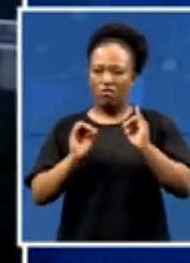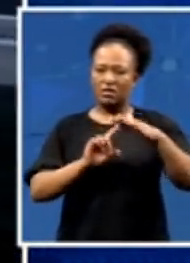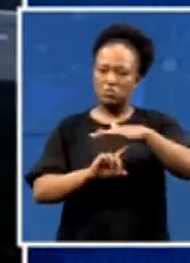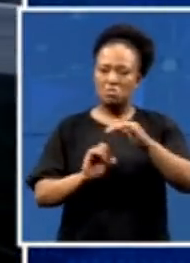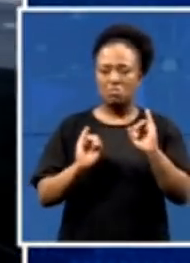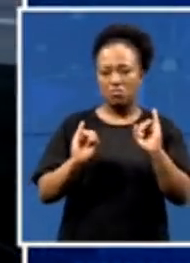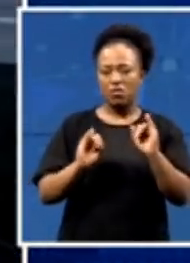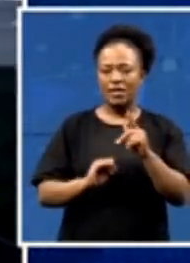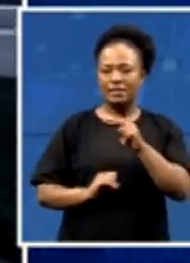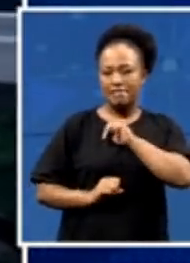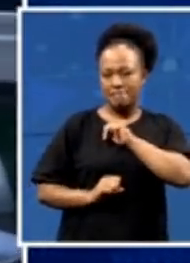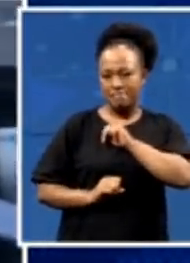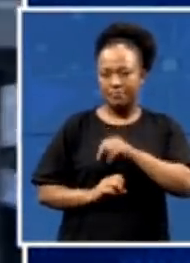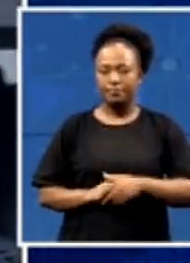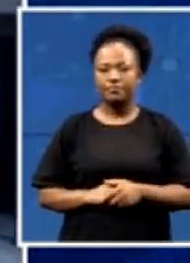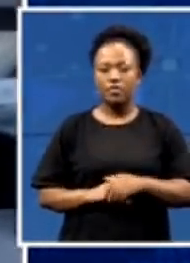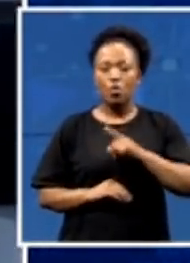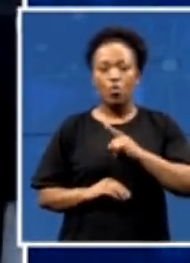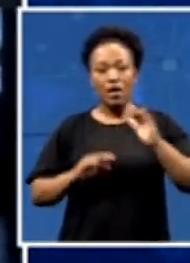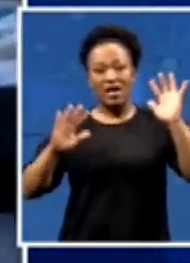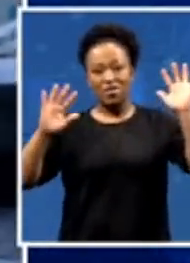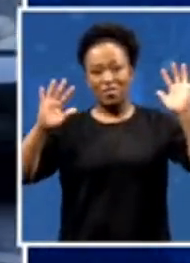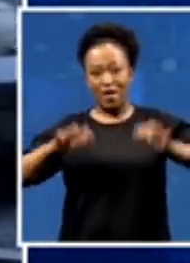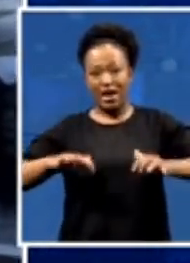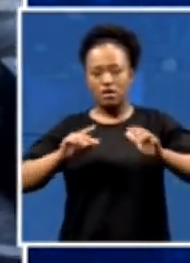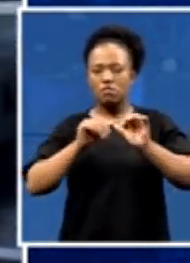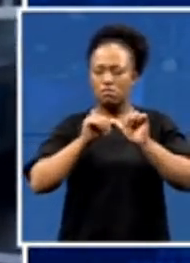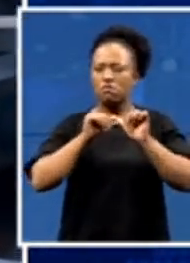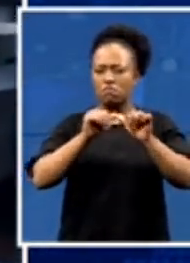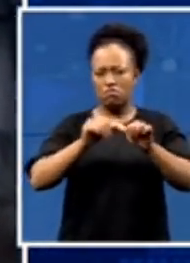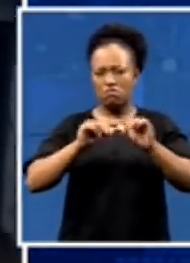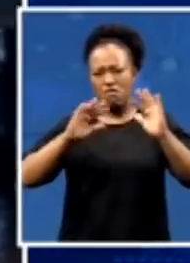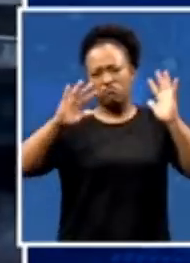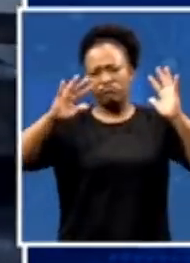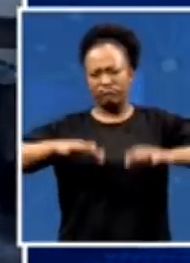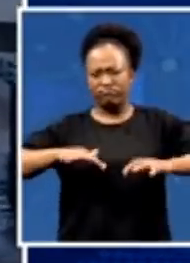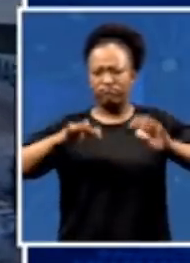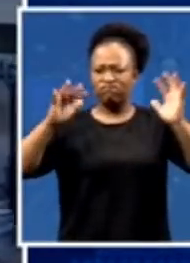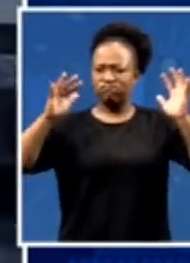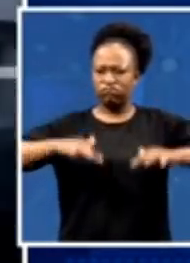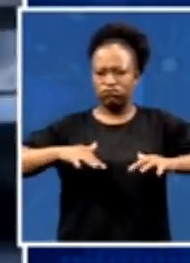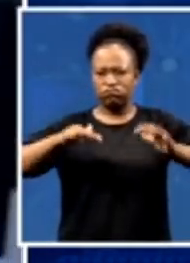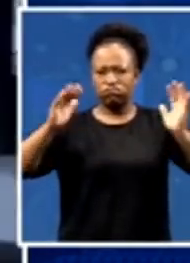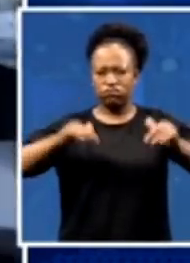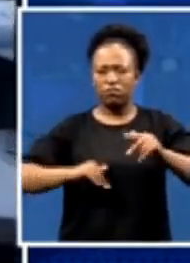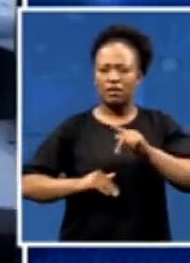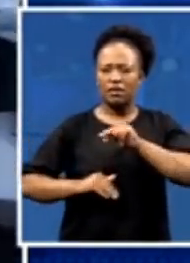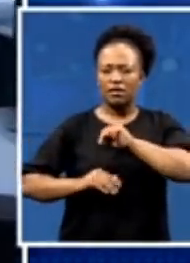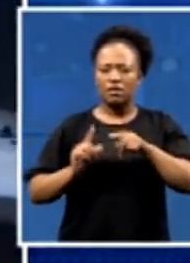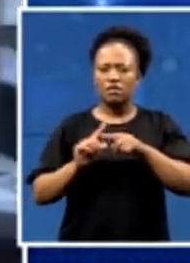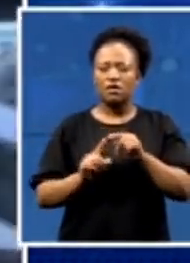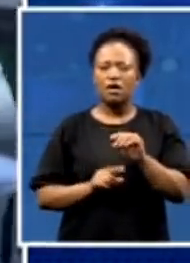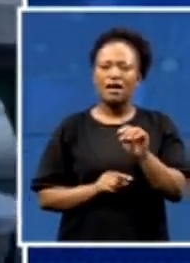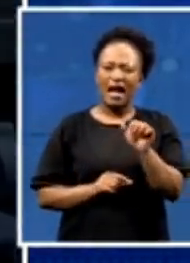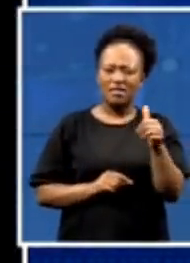rains continue to batter many parts of KwaZulu-Natal, even as far as Mango, the area, as well as Port